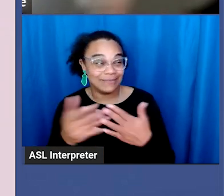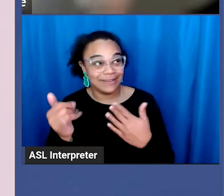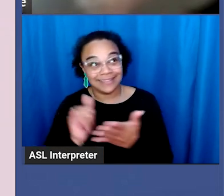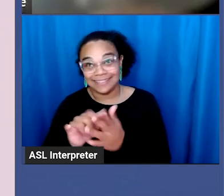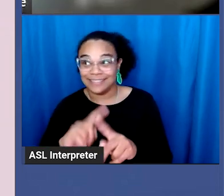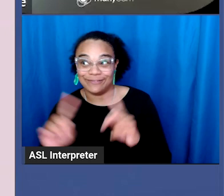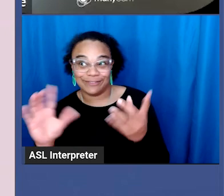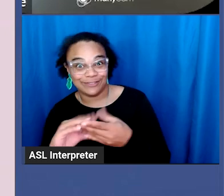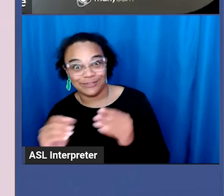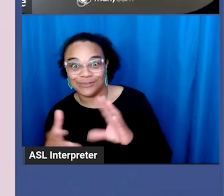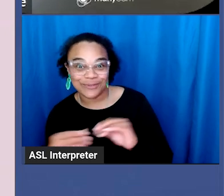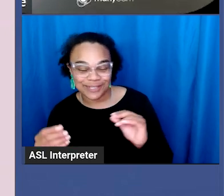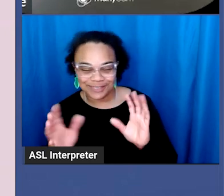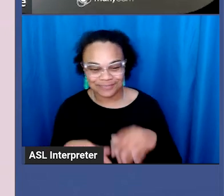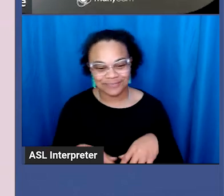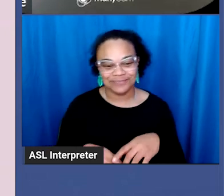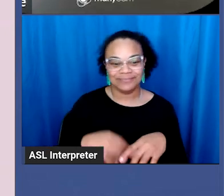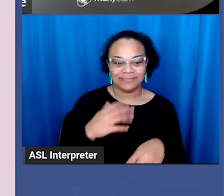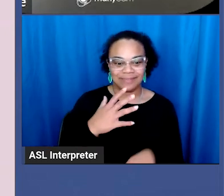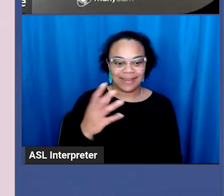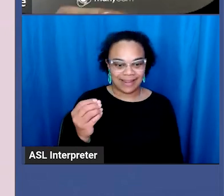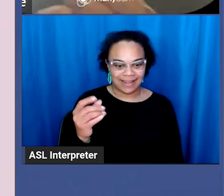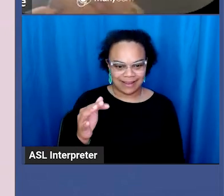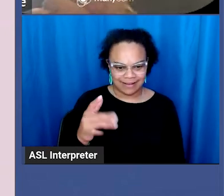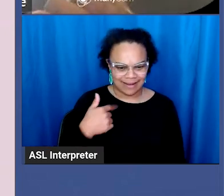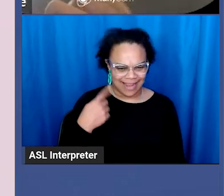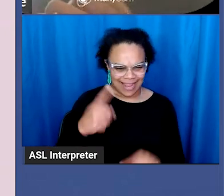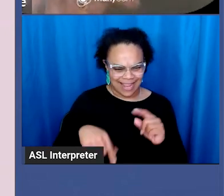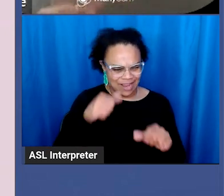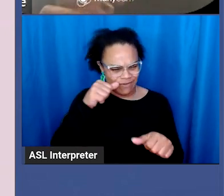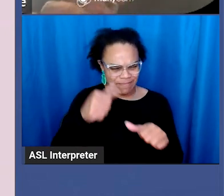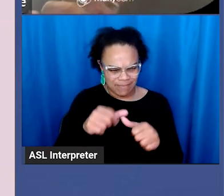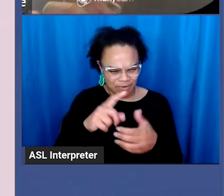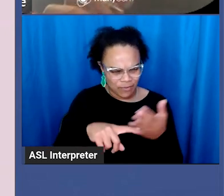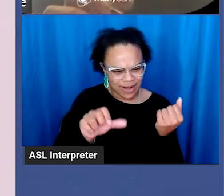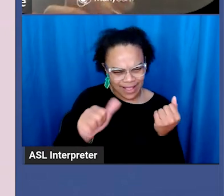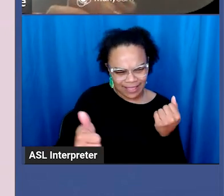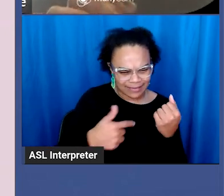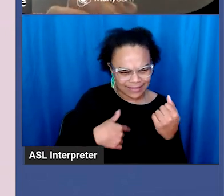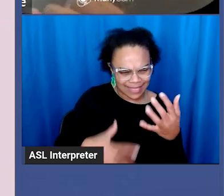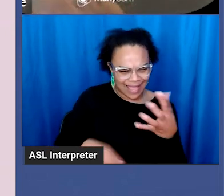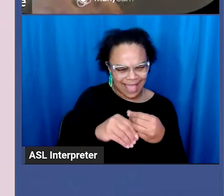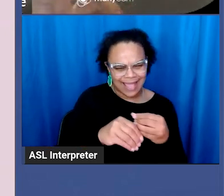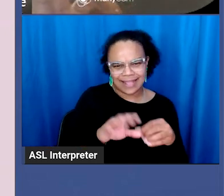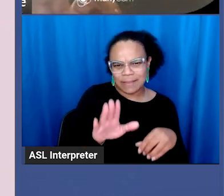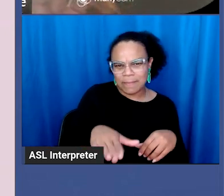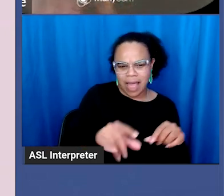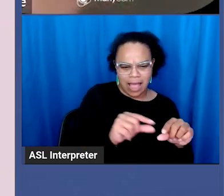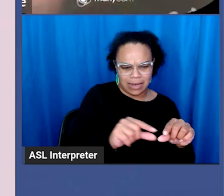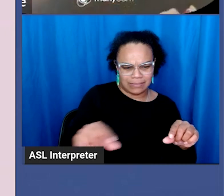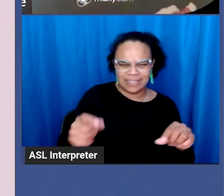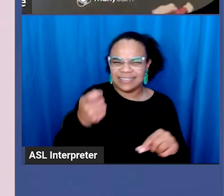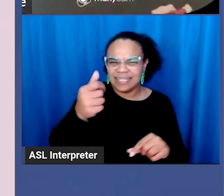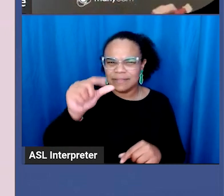story. And then I can't really remember what else I added at the bottom there. It's a little